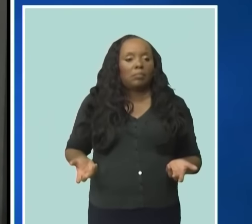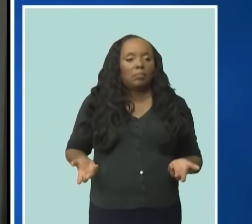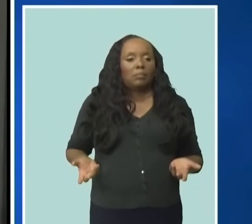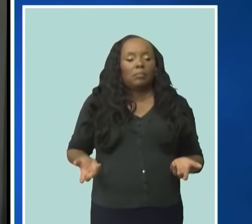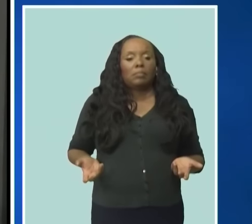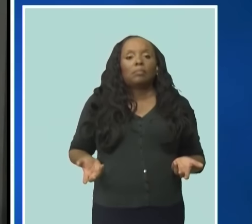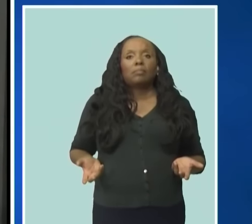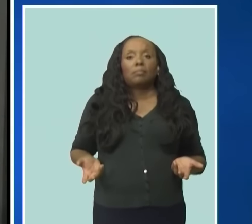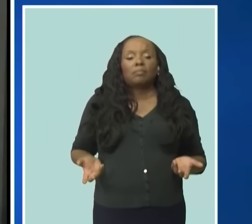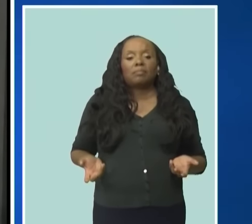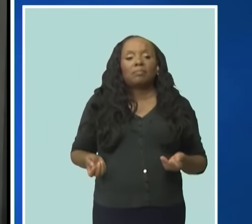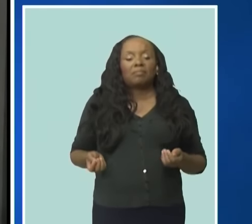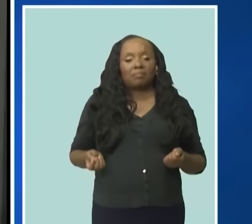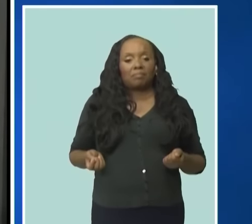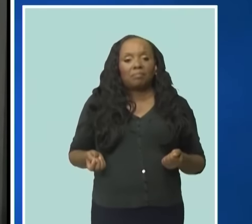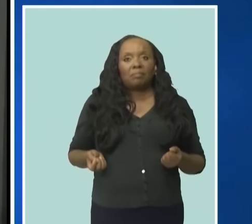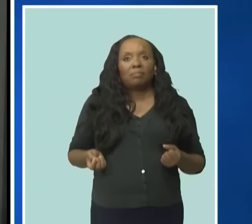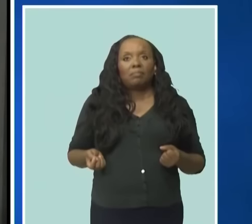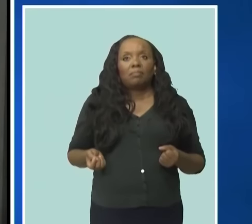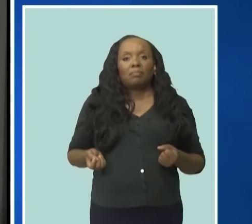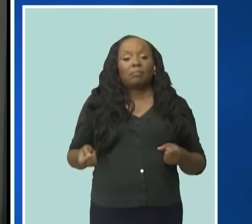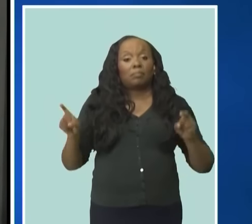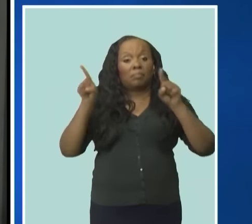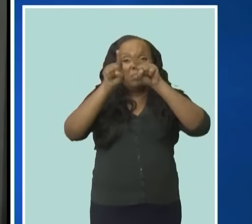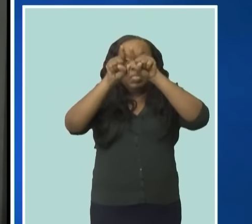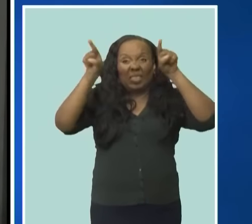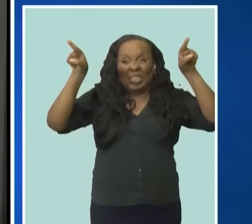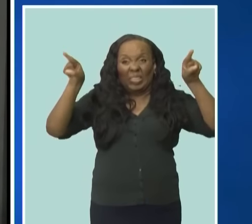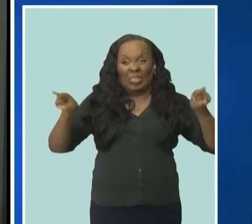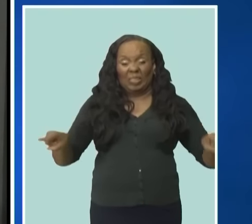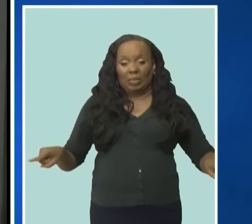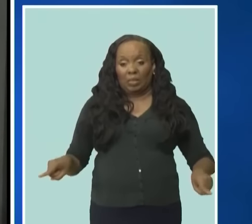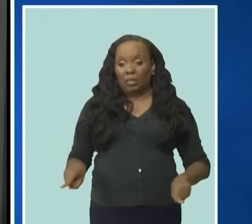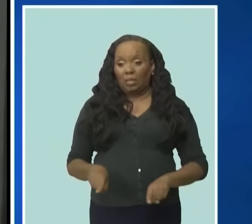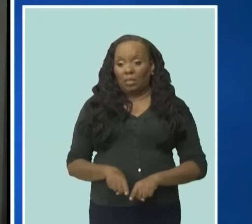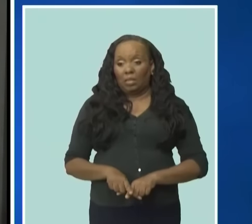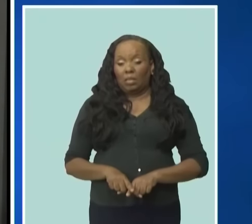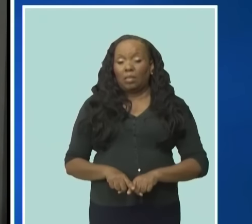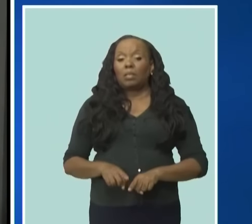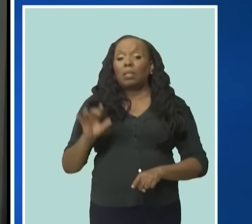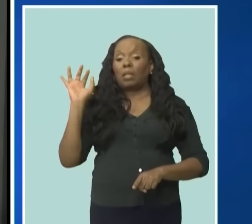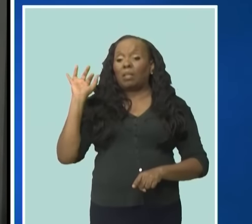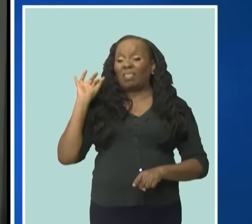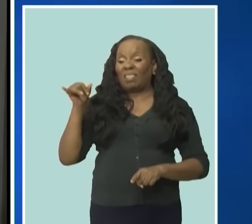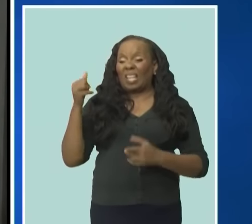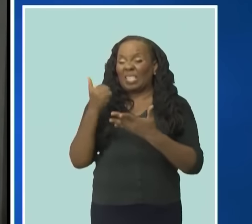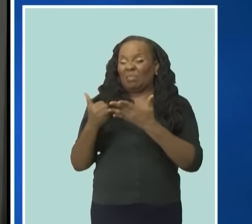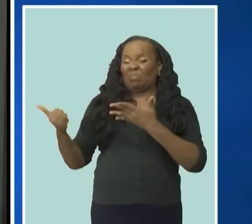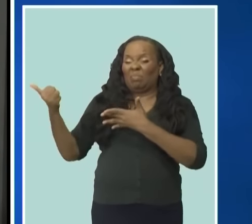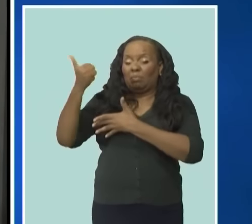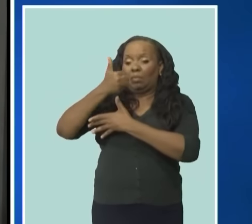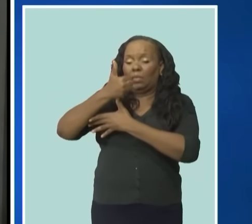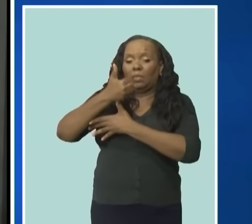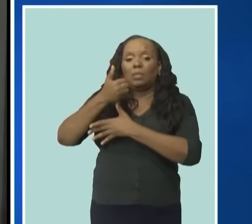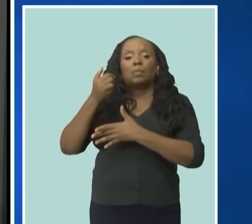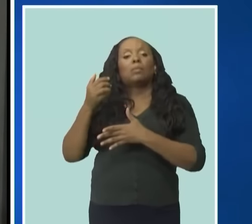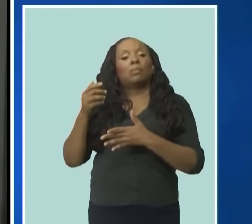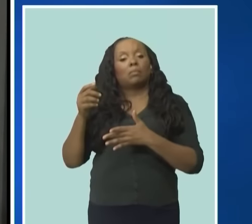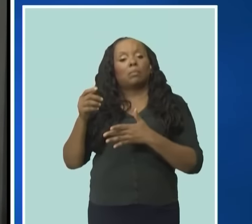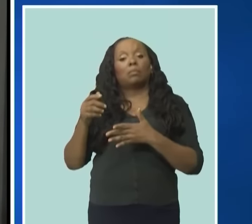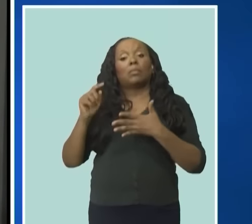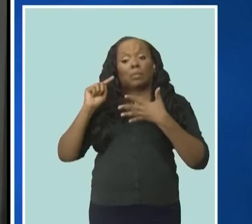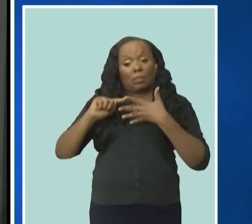is the priority, and then we will move on to the service, ensuring that the food service